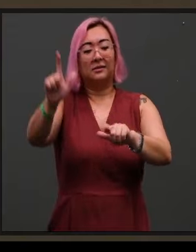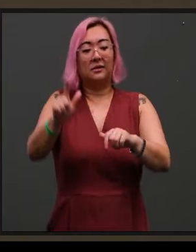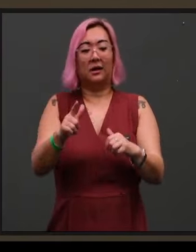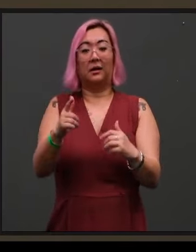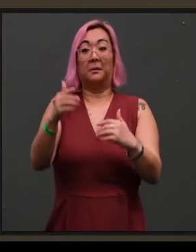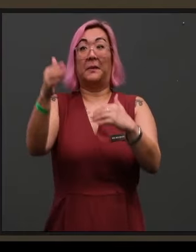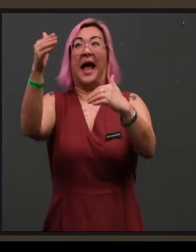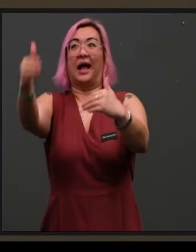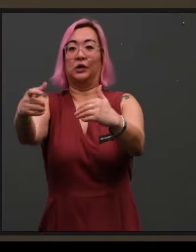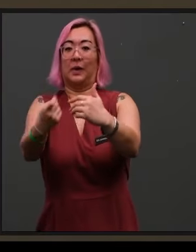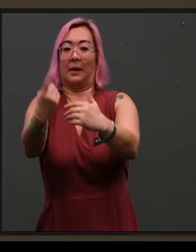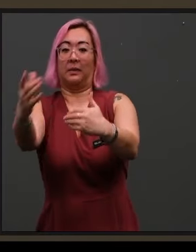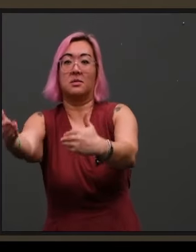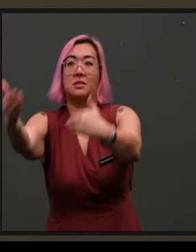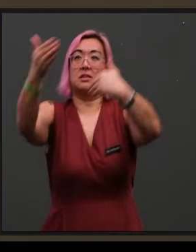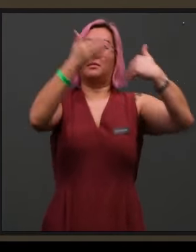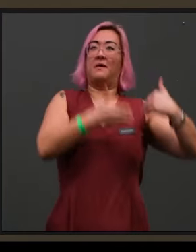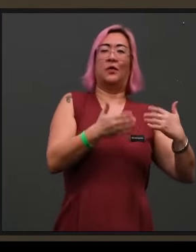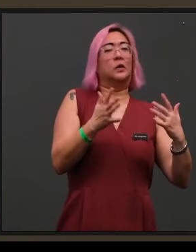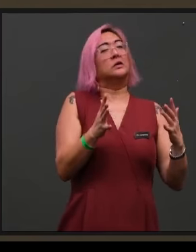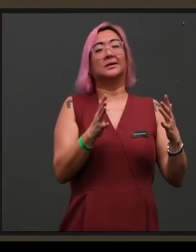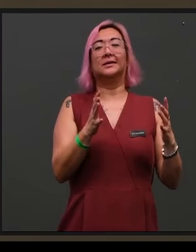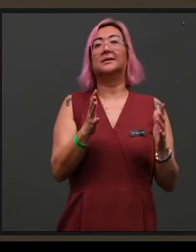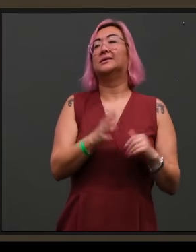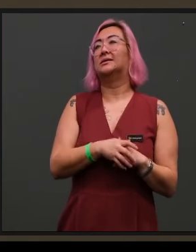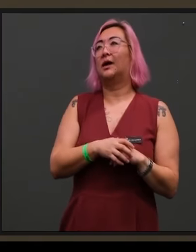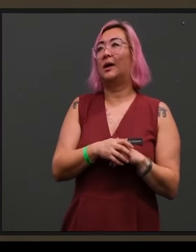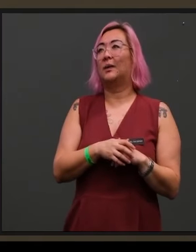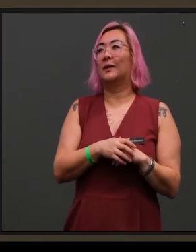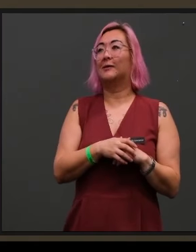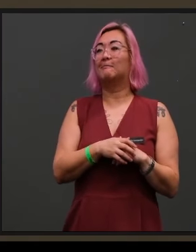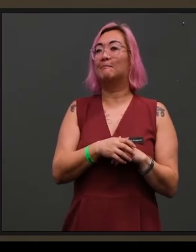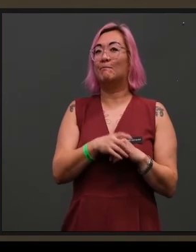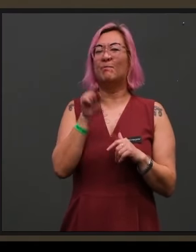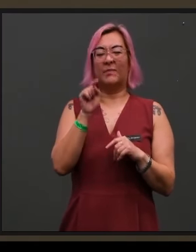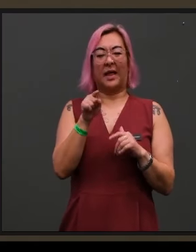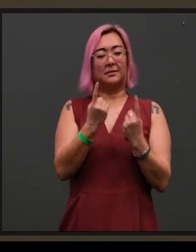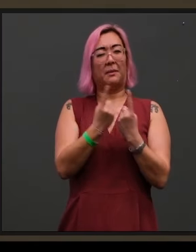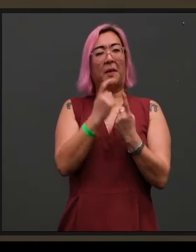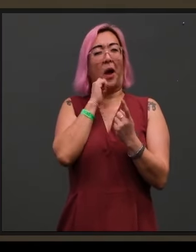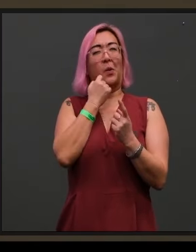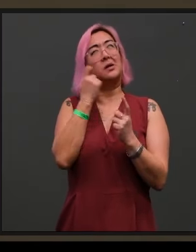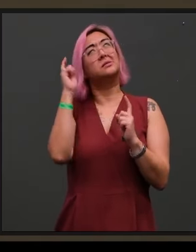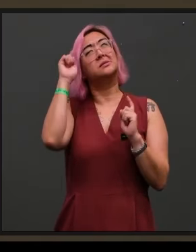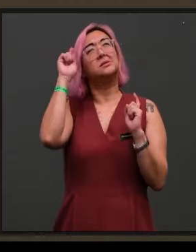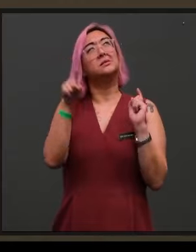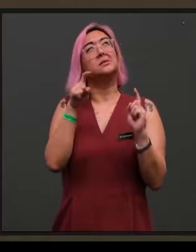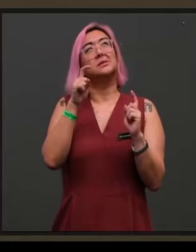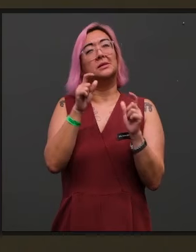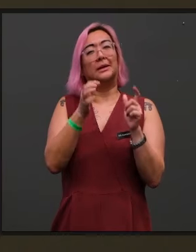So like, that's definitely something I'll work on if we do another project like this.